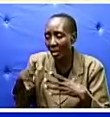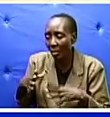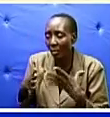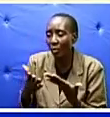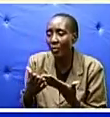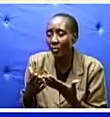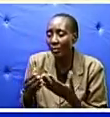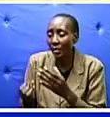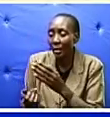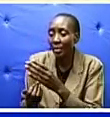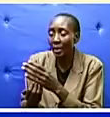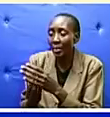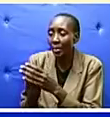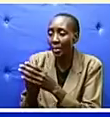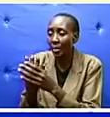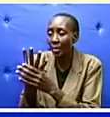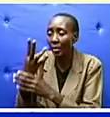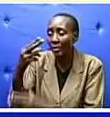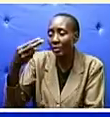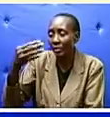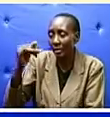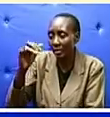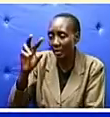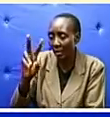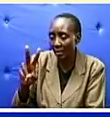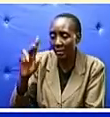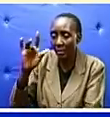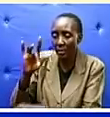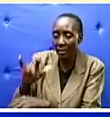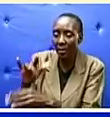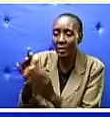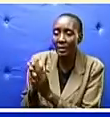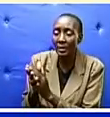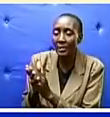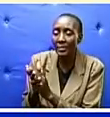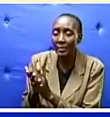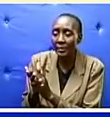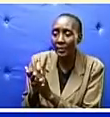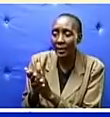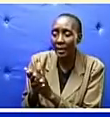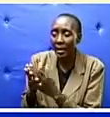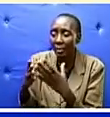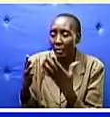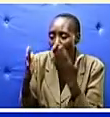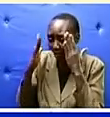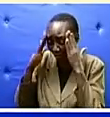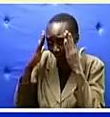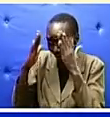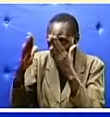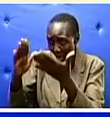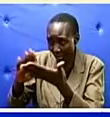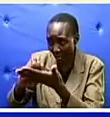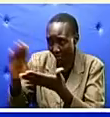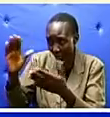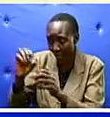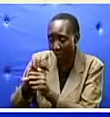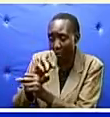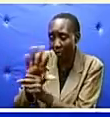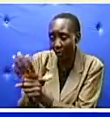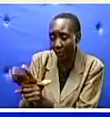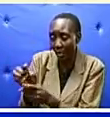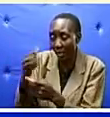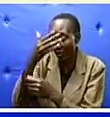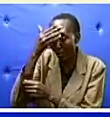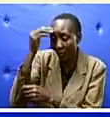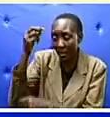HIV infection raised people's mind. Say, oh... Kumbe, we are focusing mostly on COVID-19 and we are